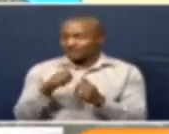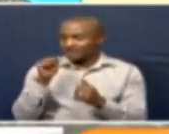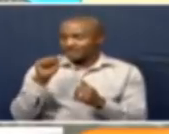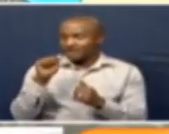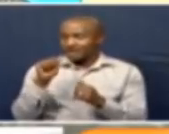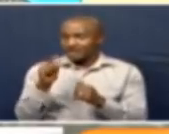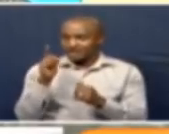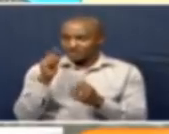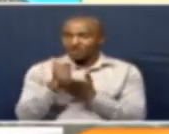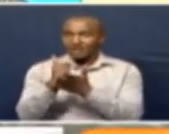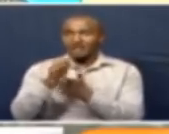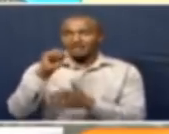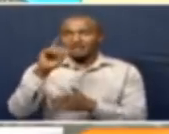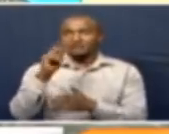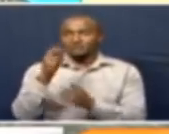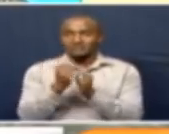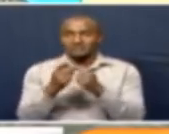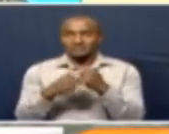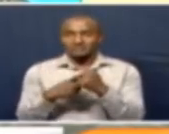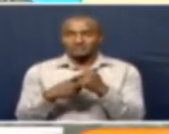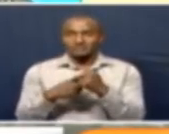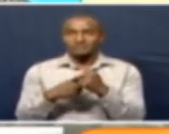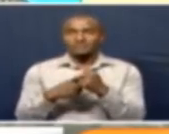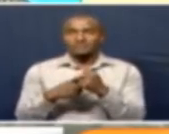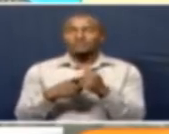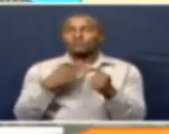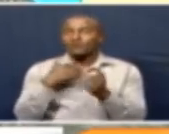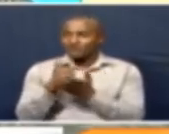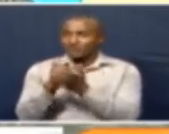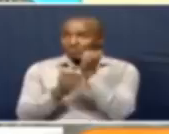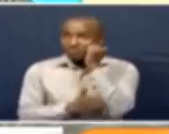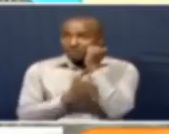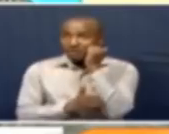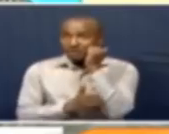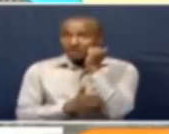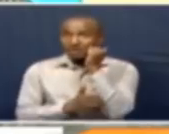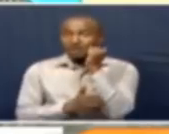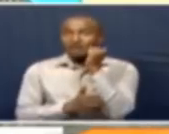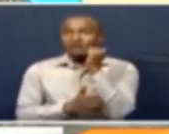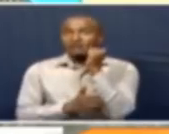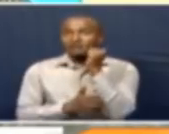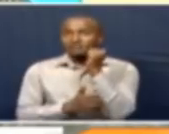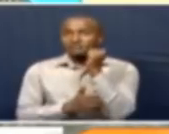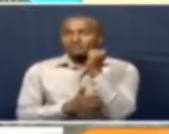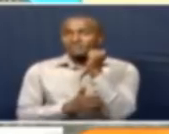Aid Act 2016 seeks to serve the indigent, the poor people, not necessarily,